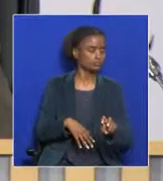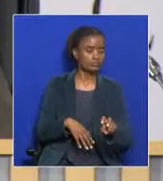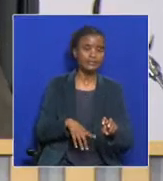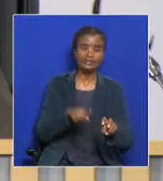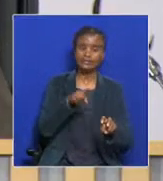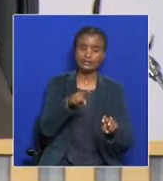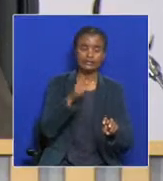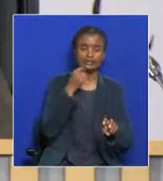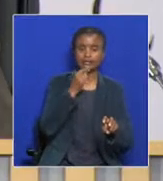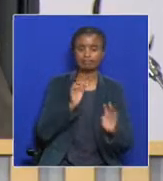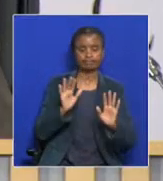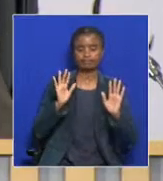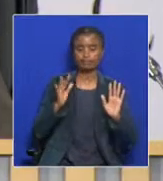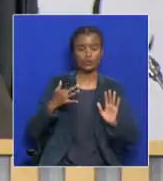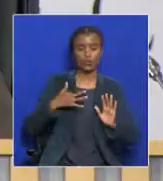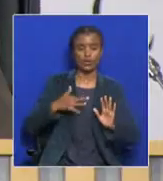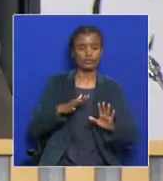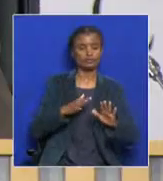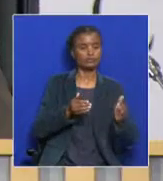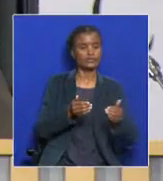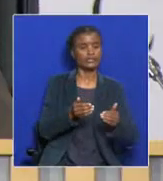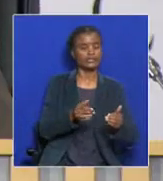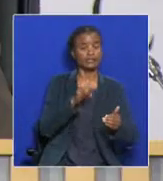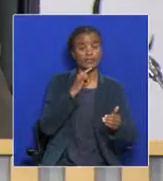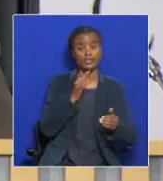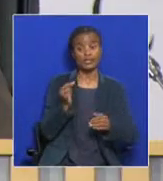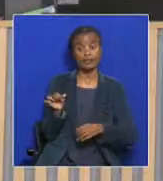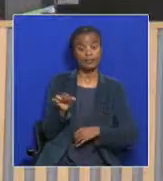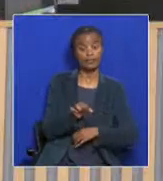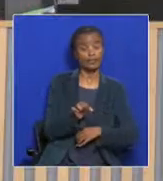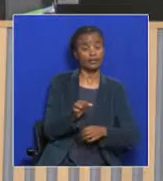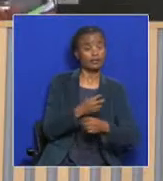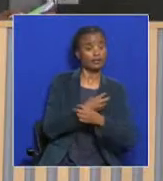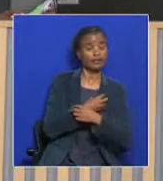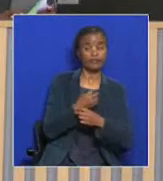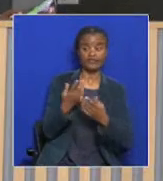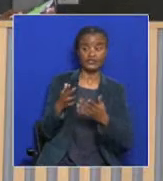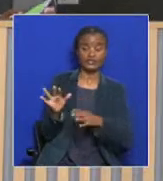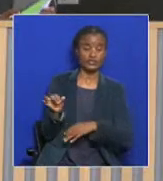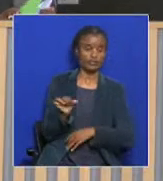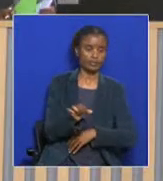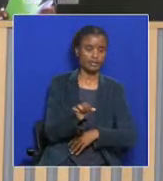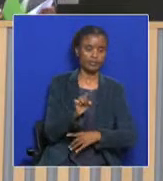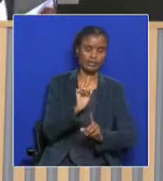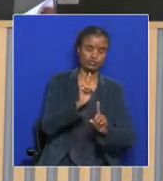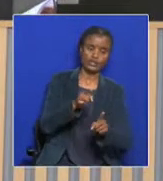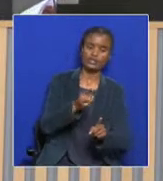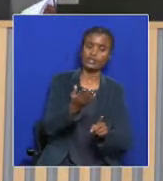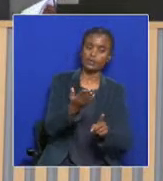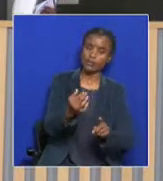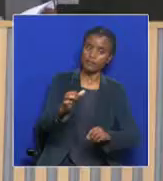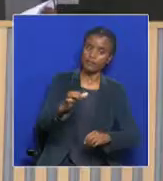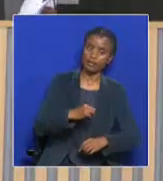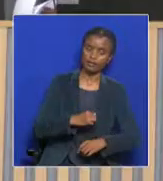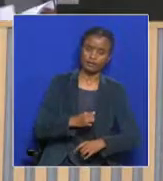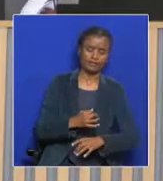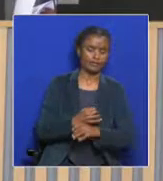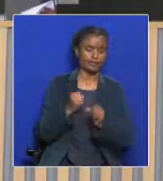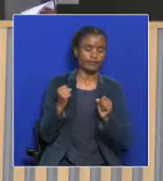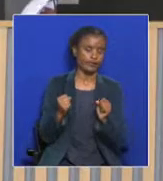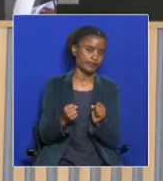from leave, I never issued an instruction that I want this inquiry. Thank you. You're